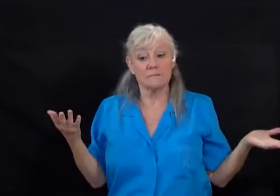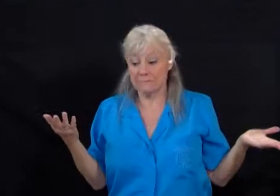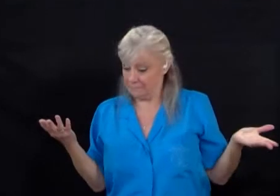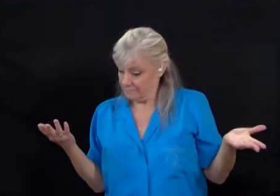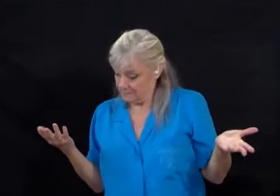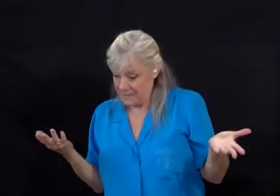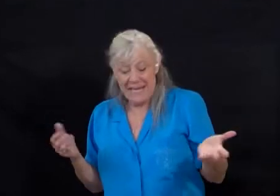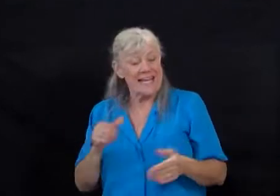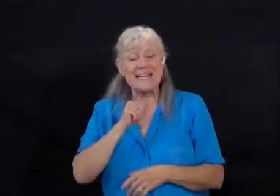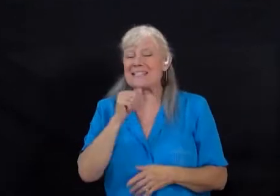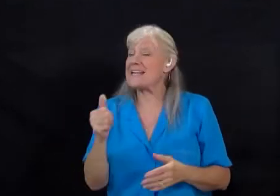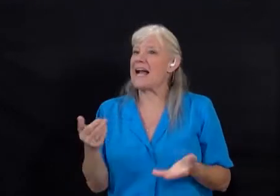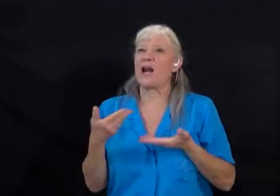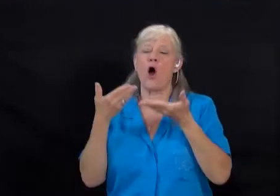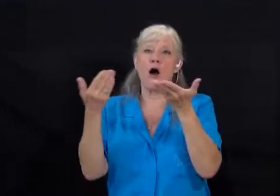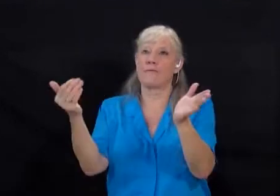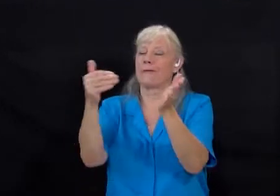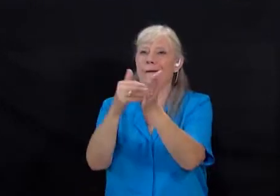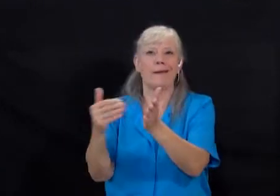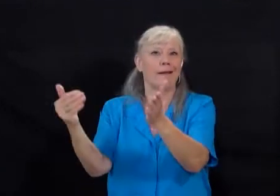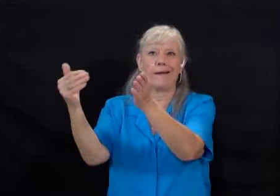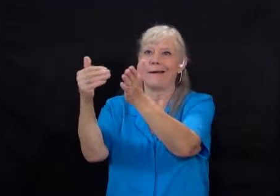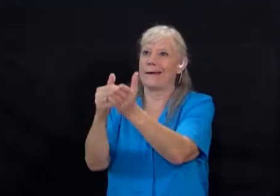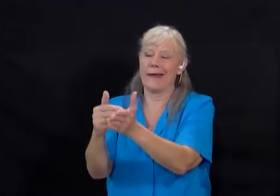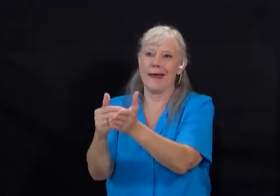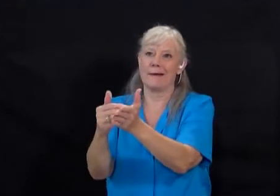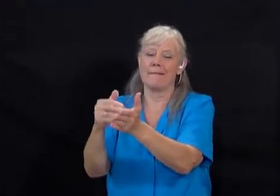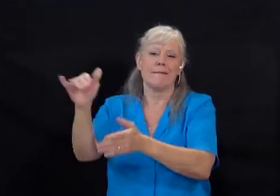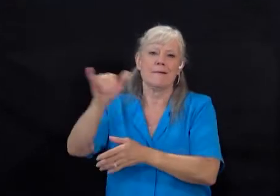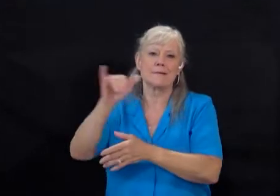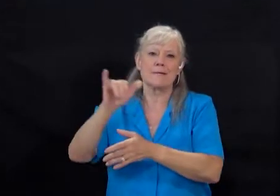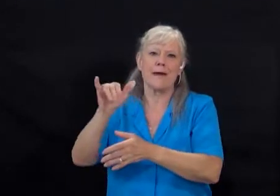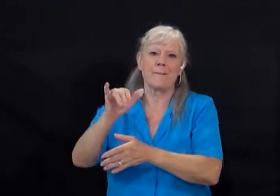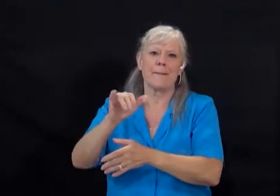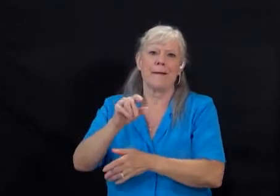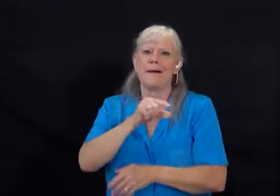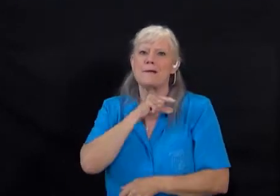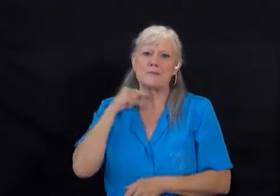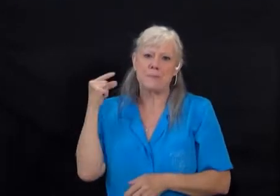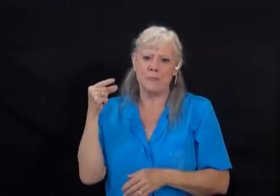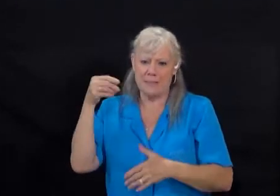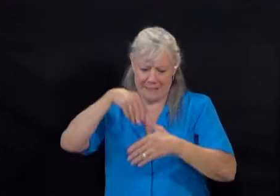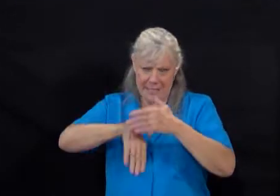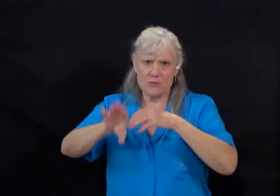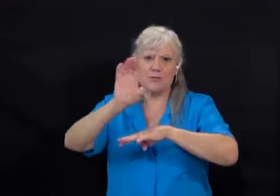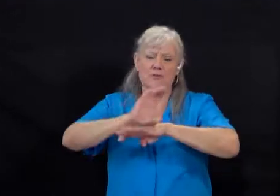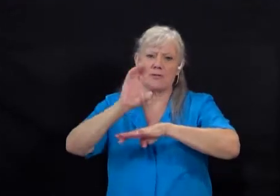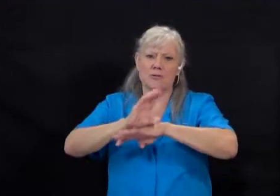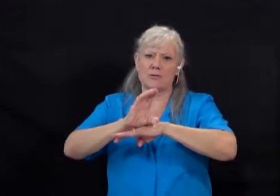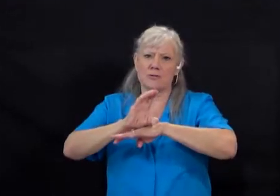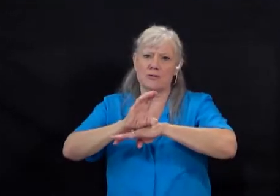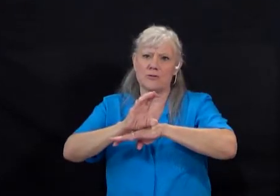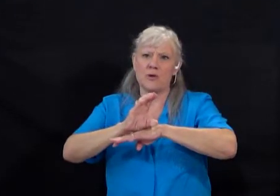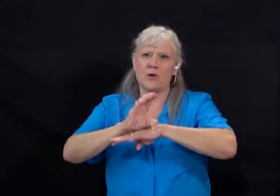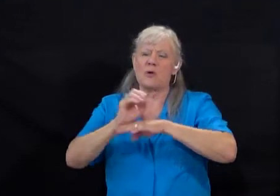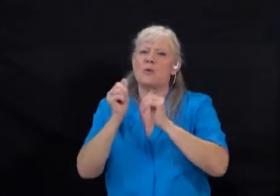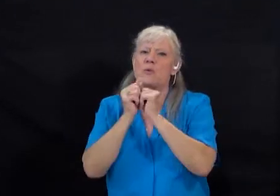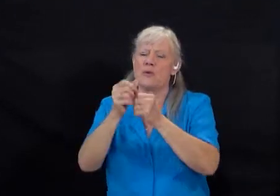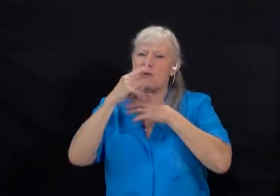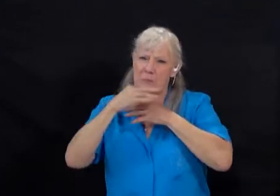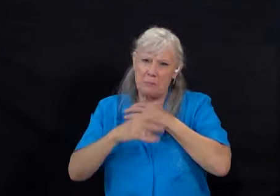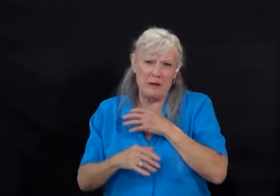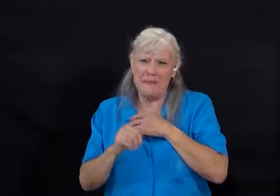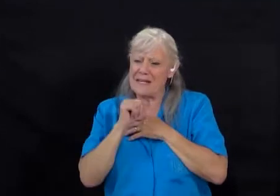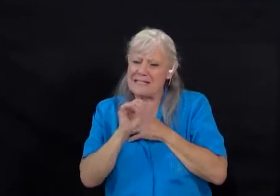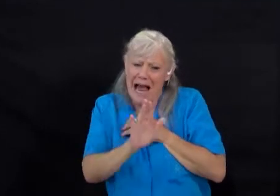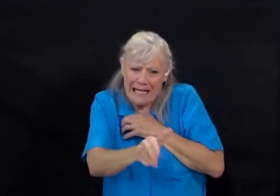offer himself repeatedly, as the high priest enters each year into the sanctuary with blood that is not his own. If that were so,